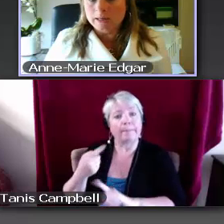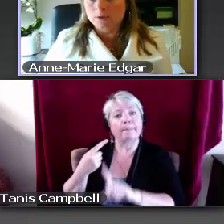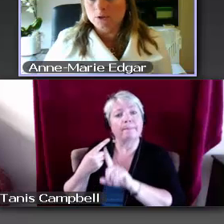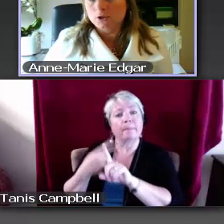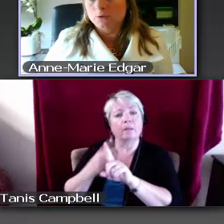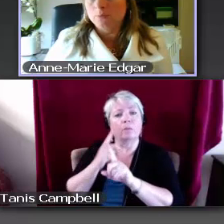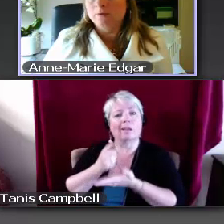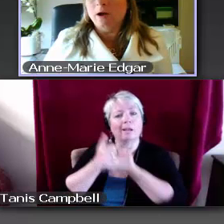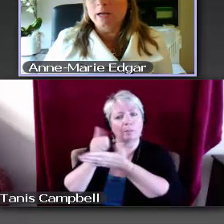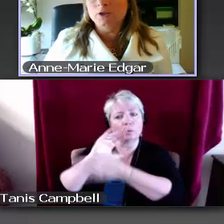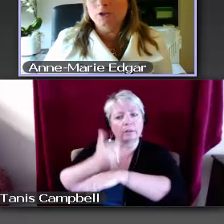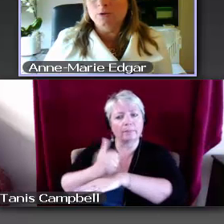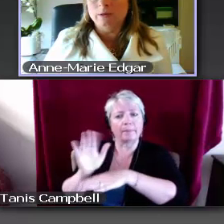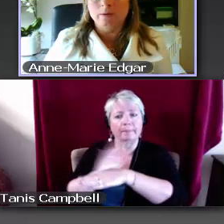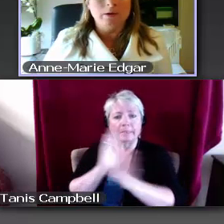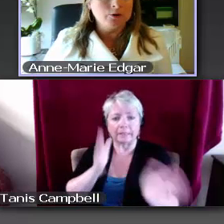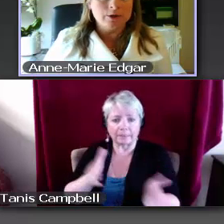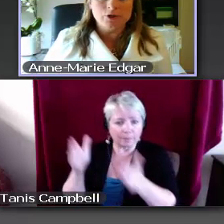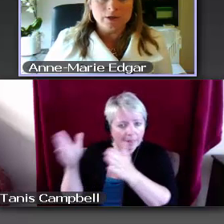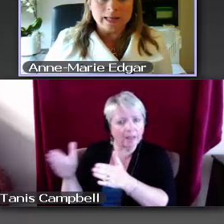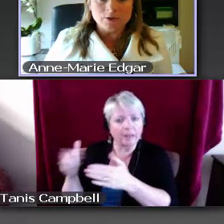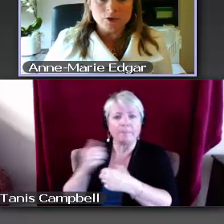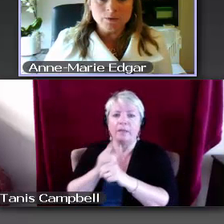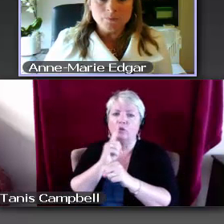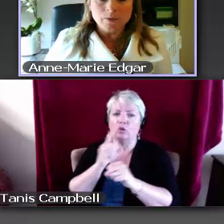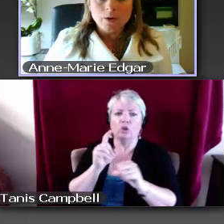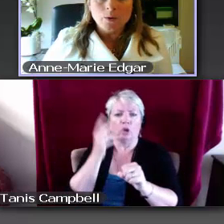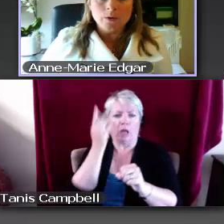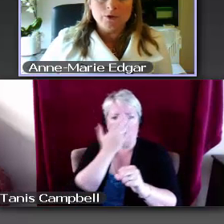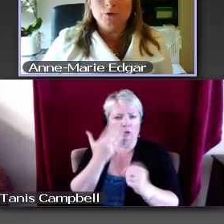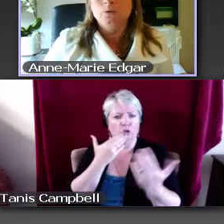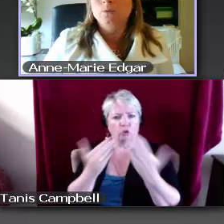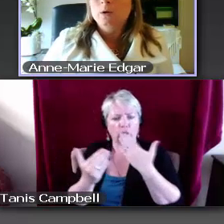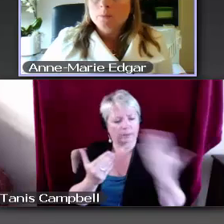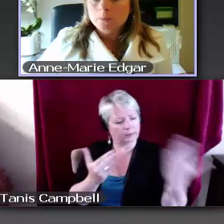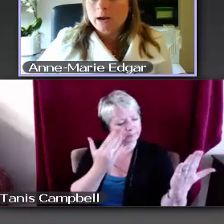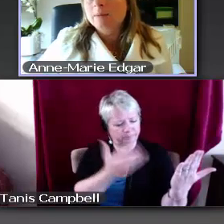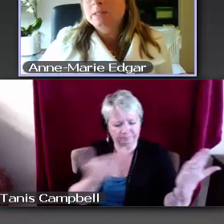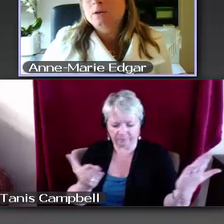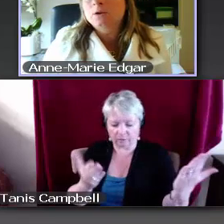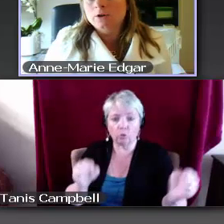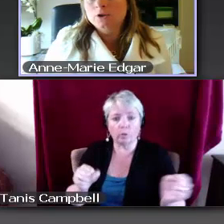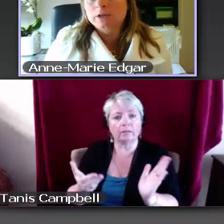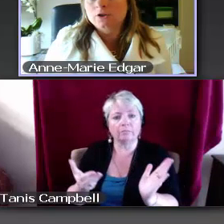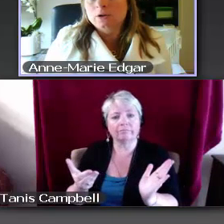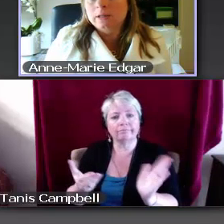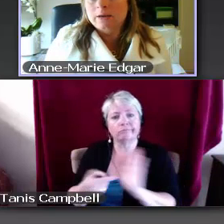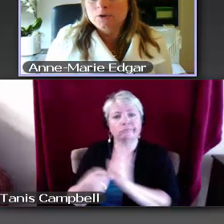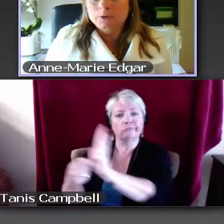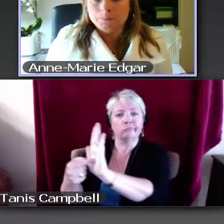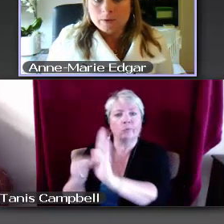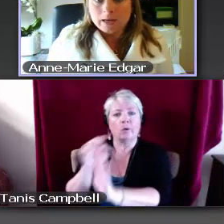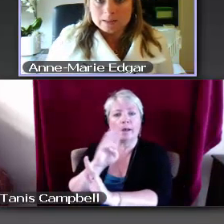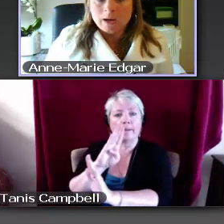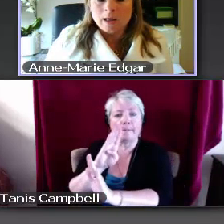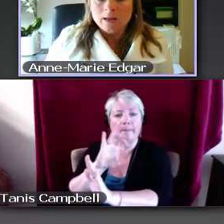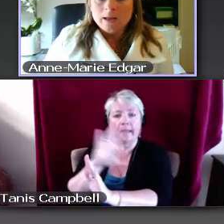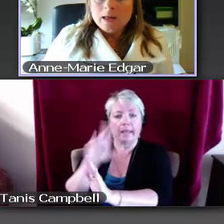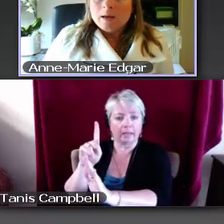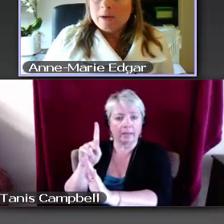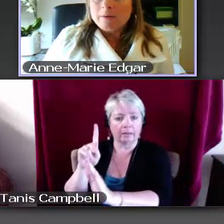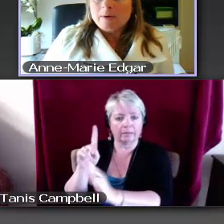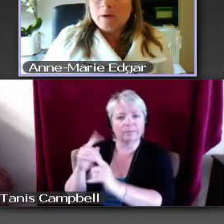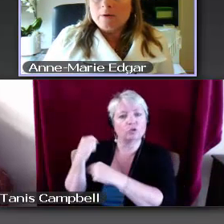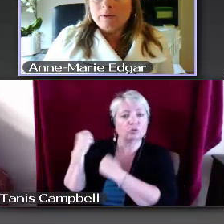proper shape to provide to a traditional lender or to perhaps a non-traditional lender as